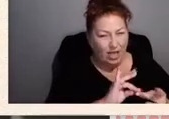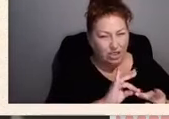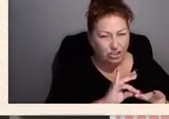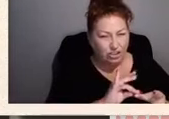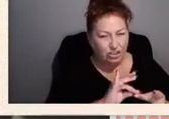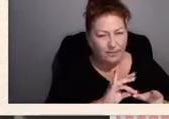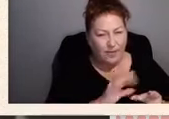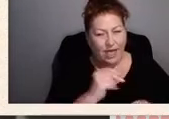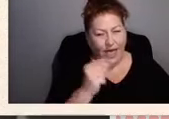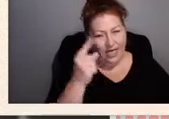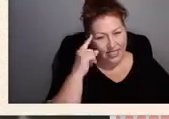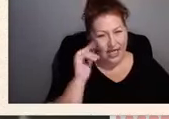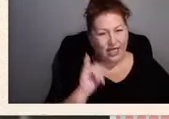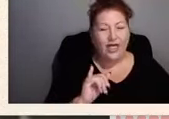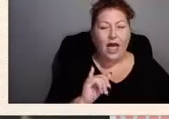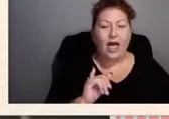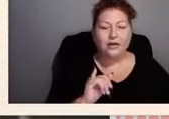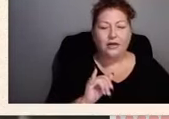think that